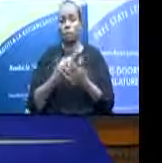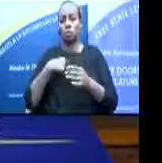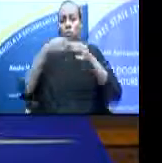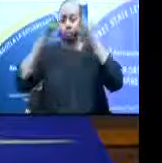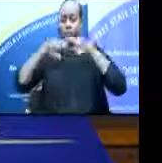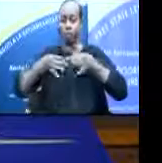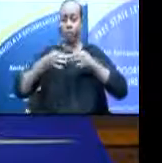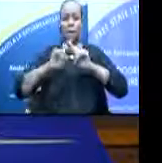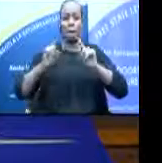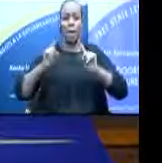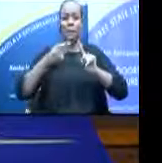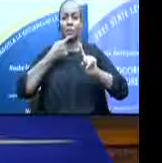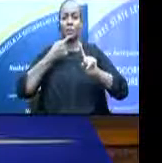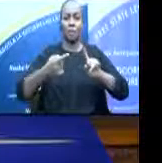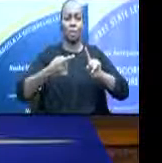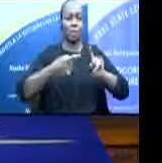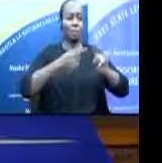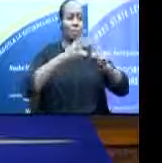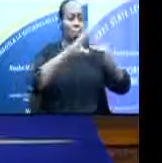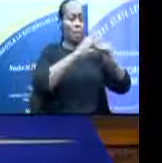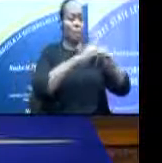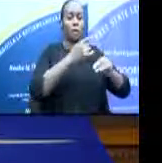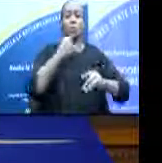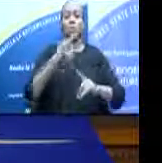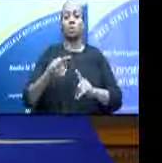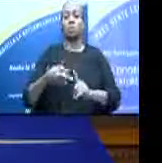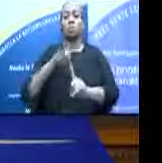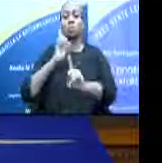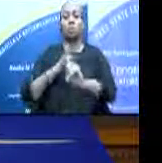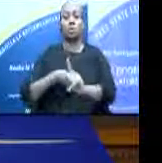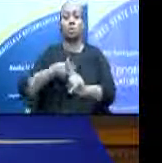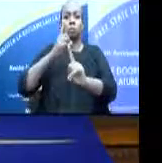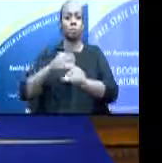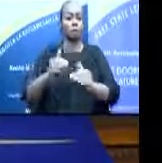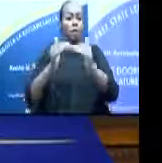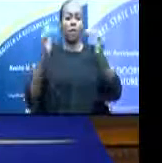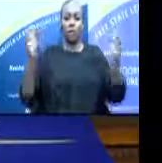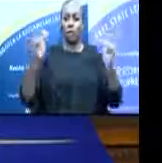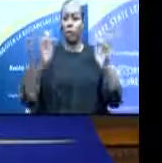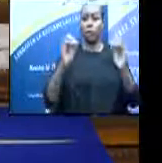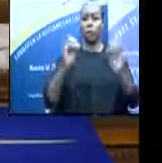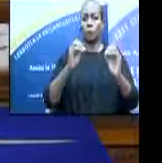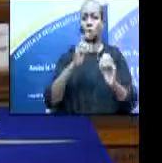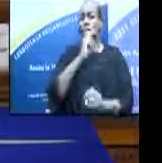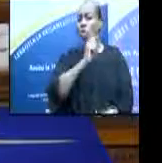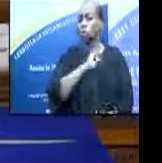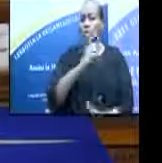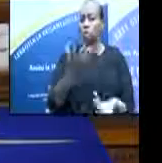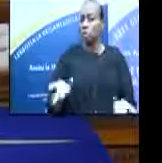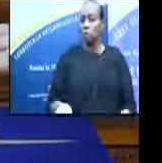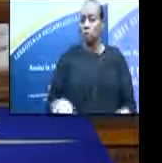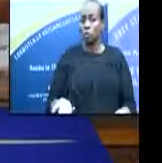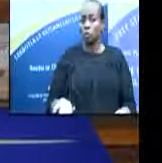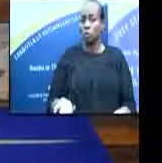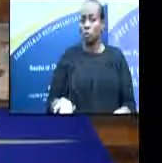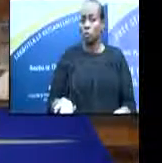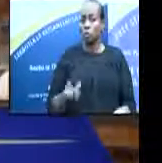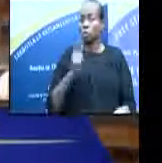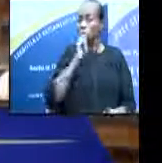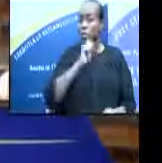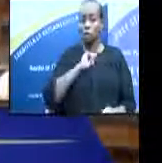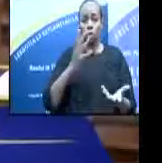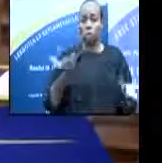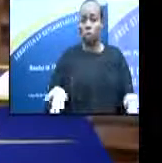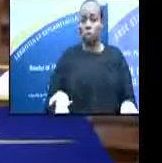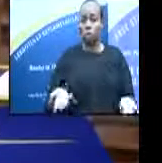rule. But now, instead of saying that, you are saying you always do this, you always do that, of which is not true. It is not